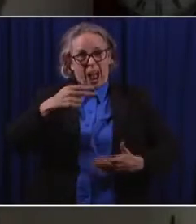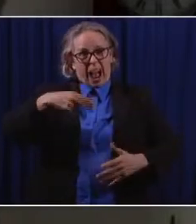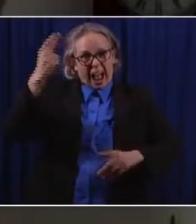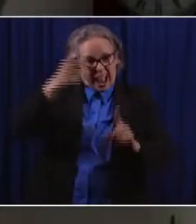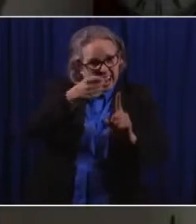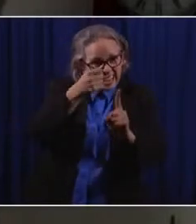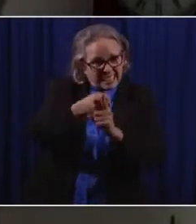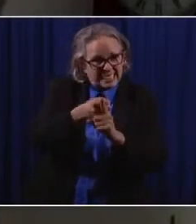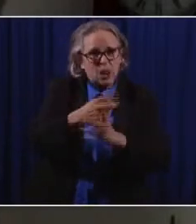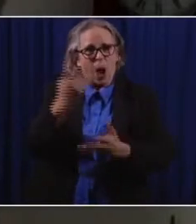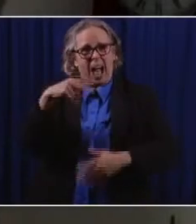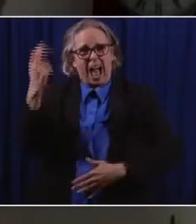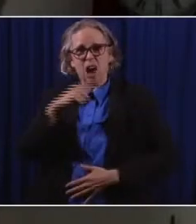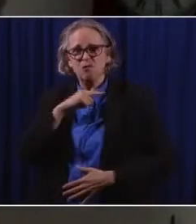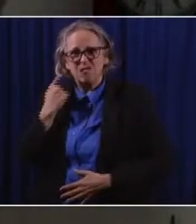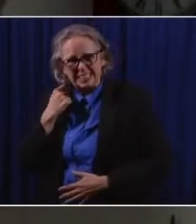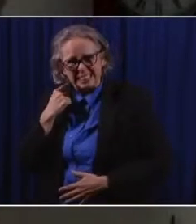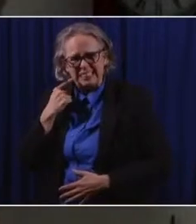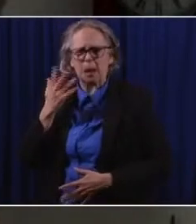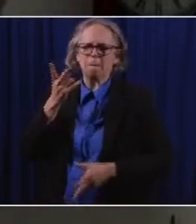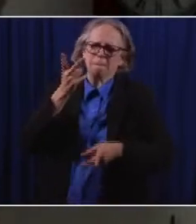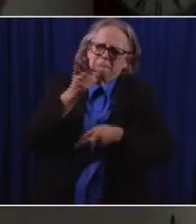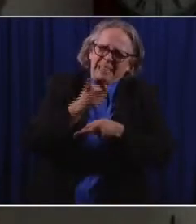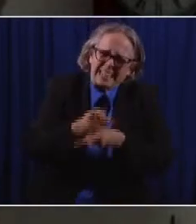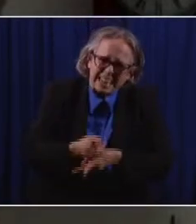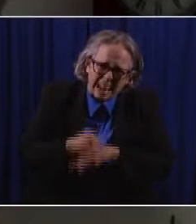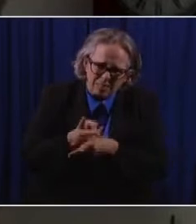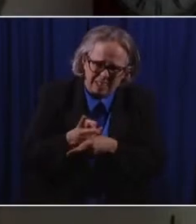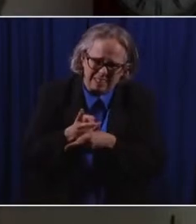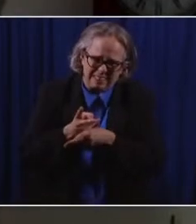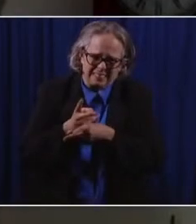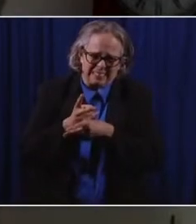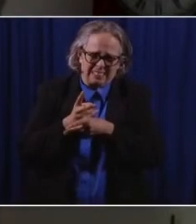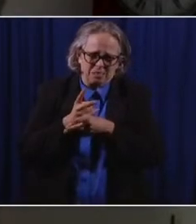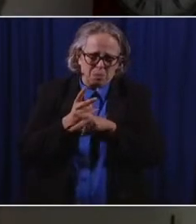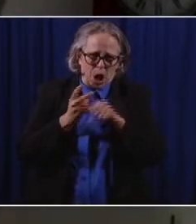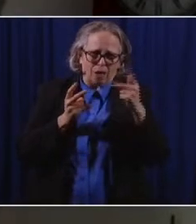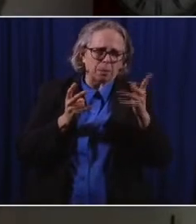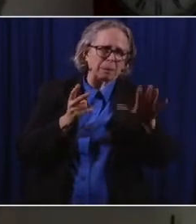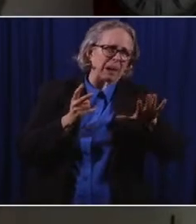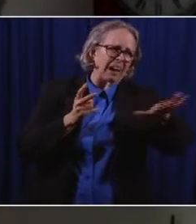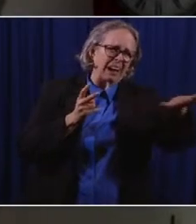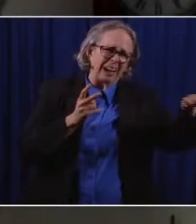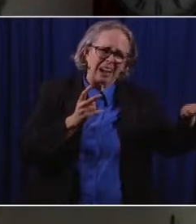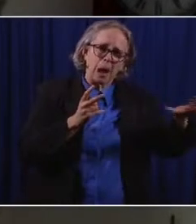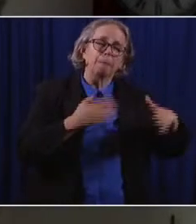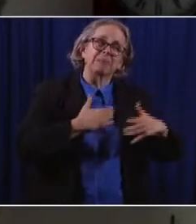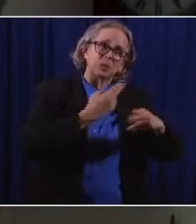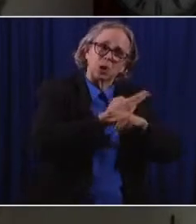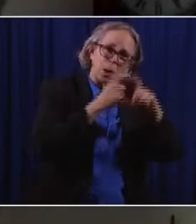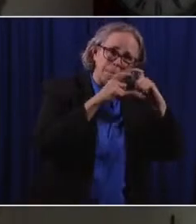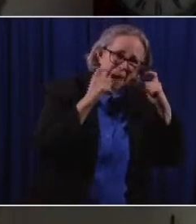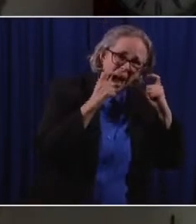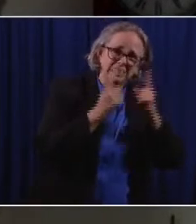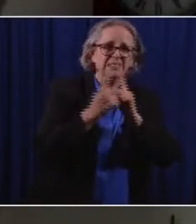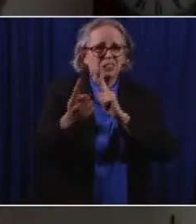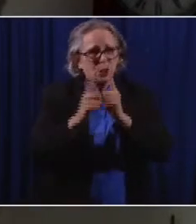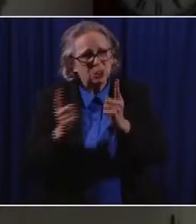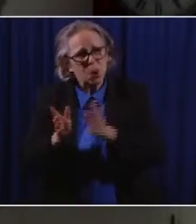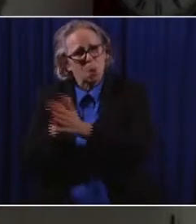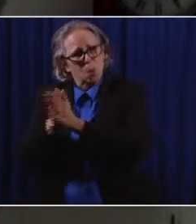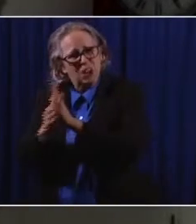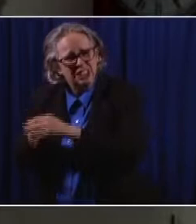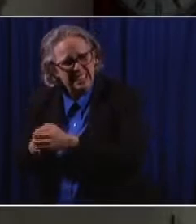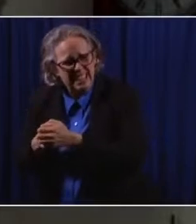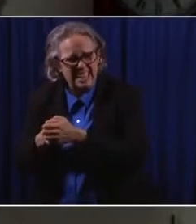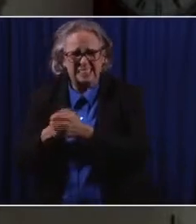really cautious. Everybody else, wear a mask when you go out. Do everything you can to keep social distancing.